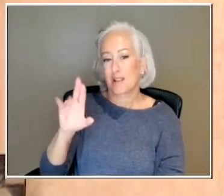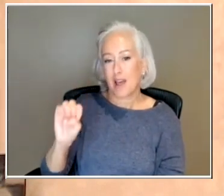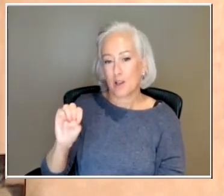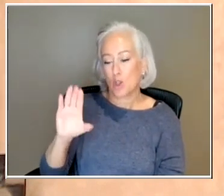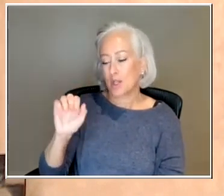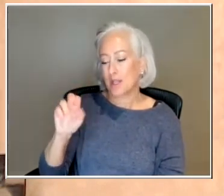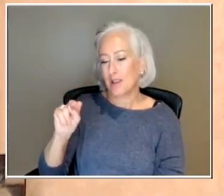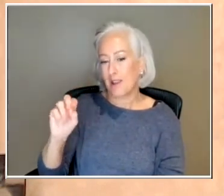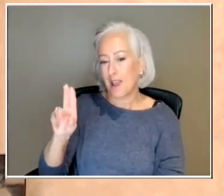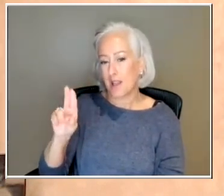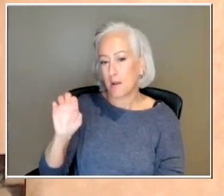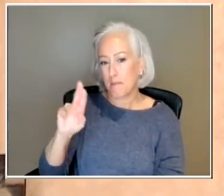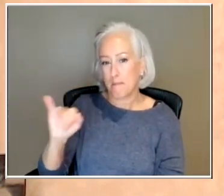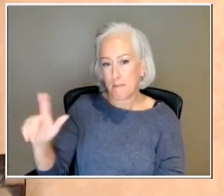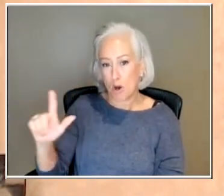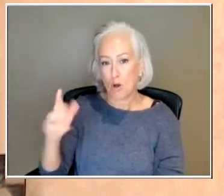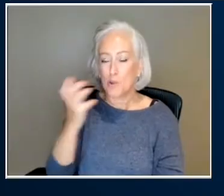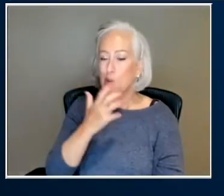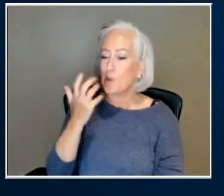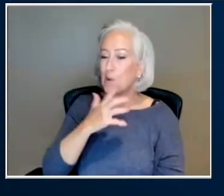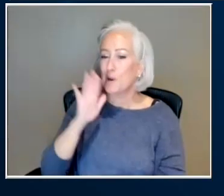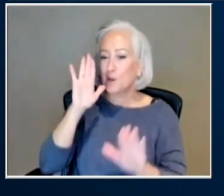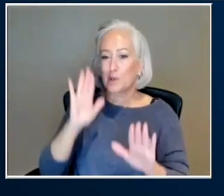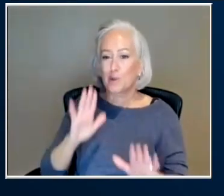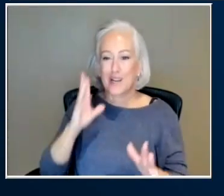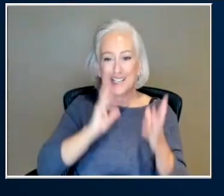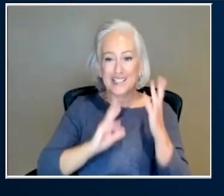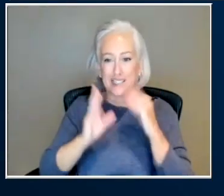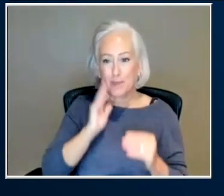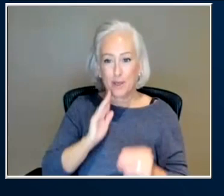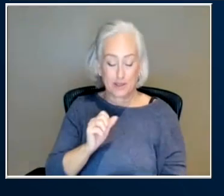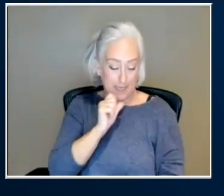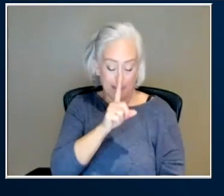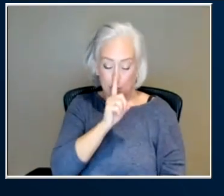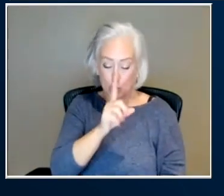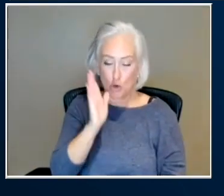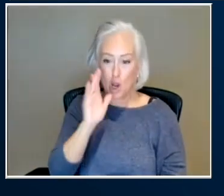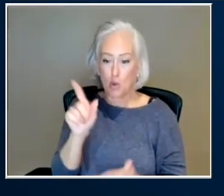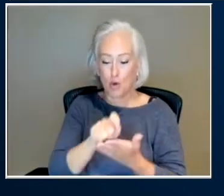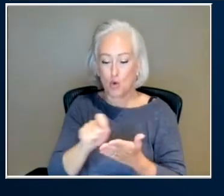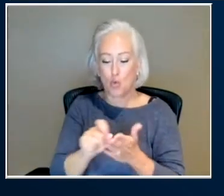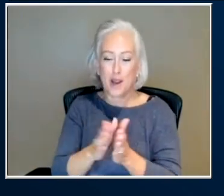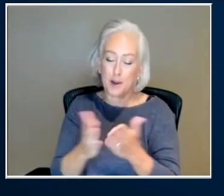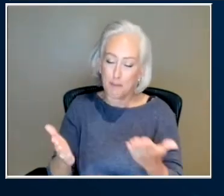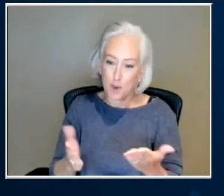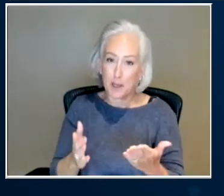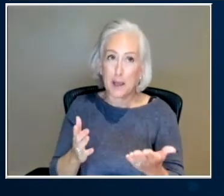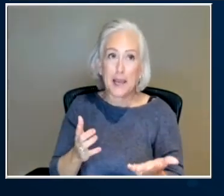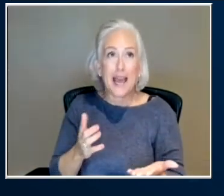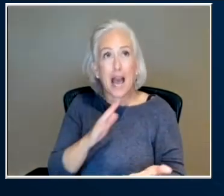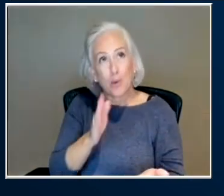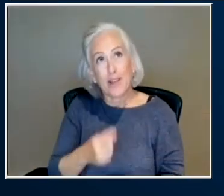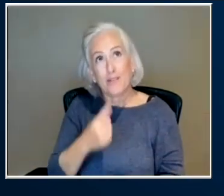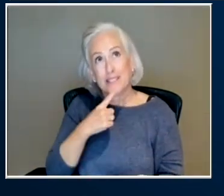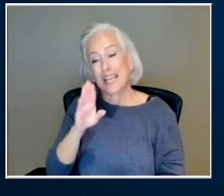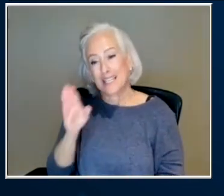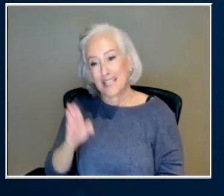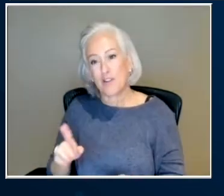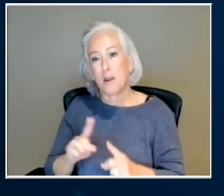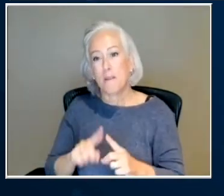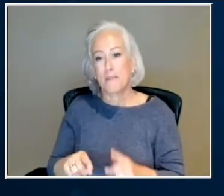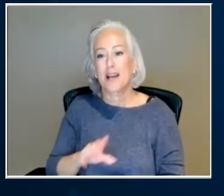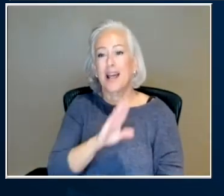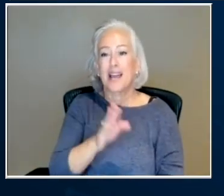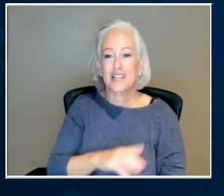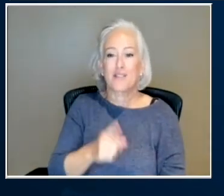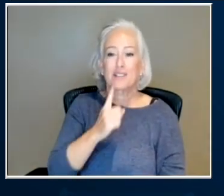was just a phenomenal experience. I'm not sure I'm going to write a book. I shouldn't say never, because I had said I'd never fly in a plane that I built,